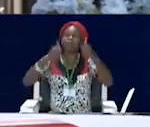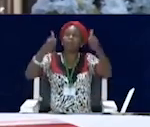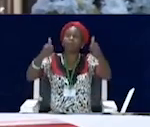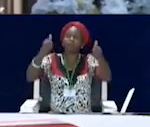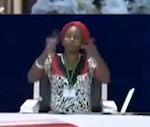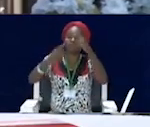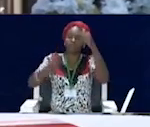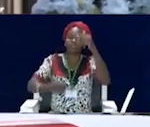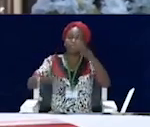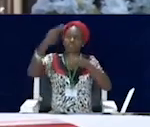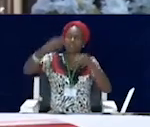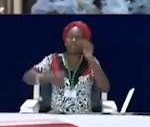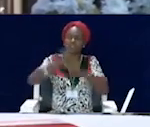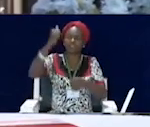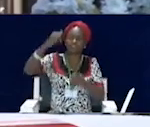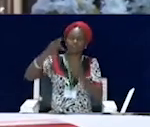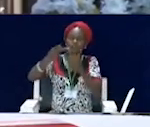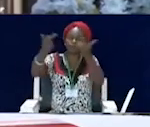post.